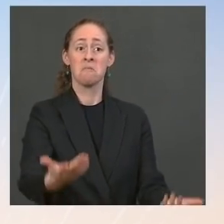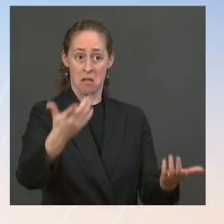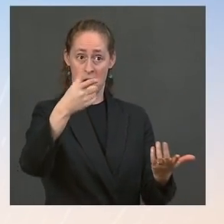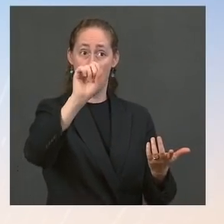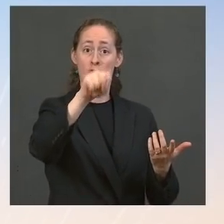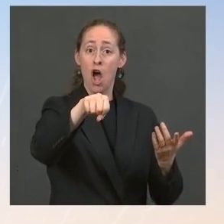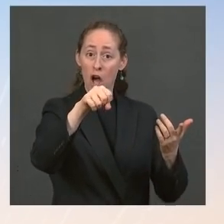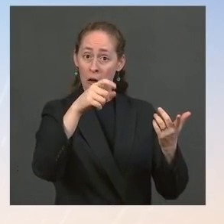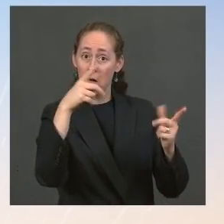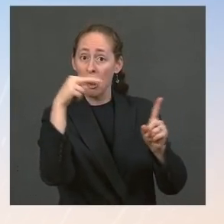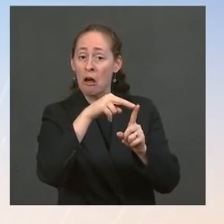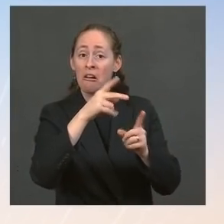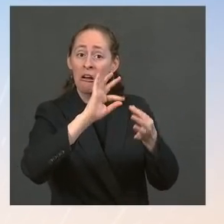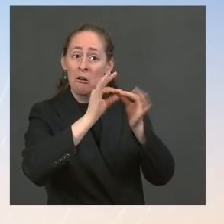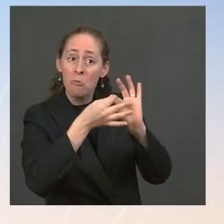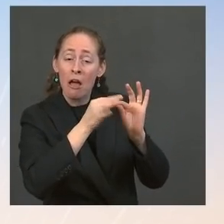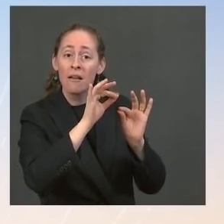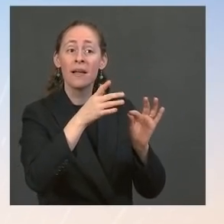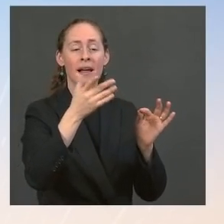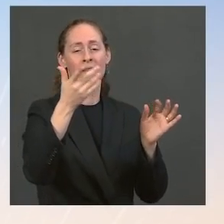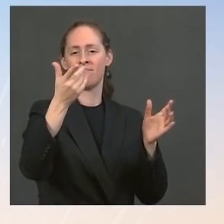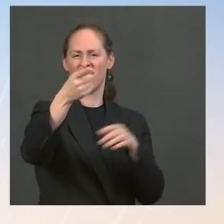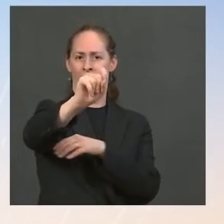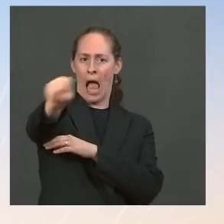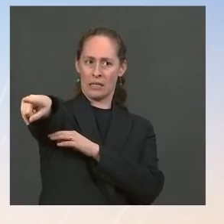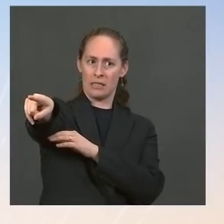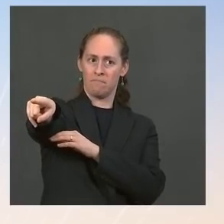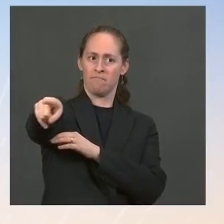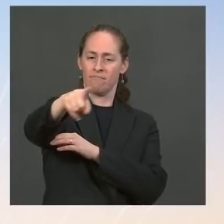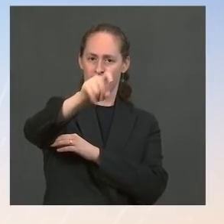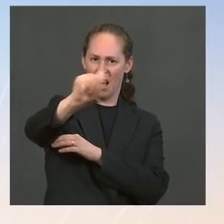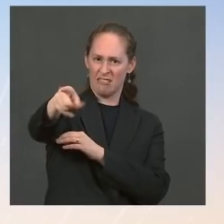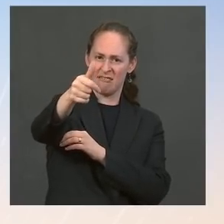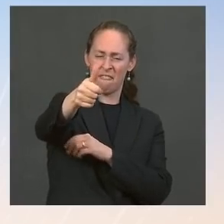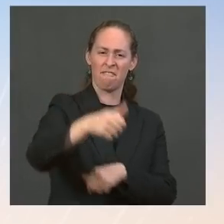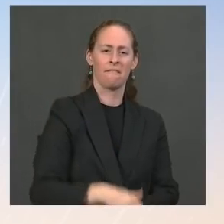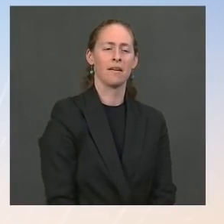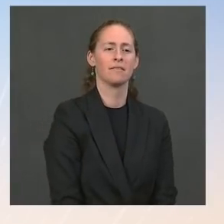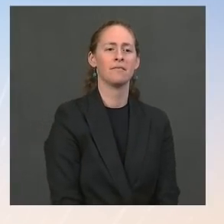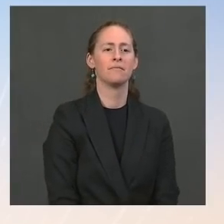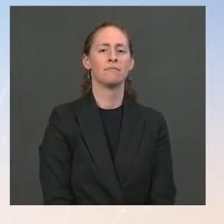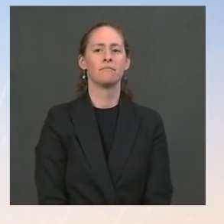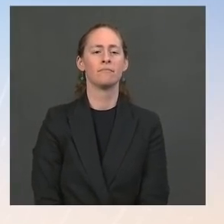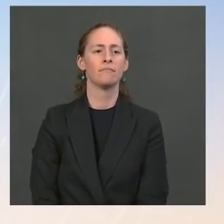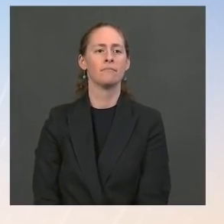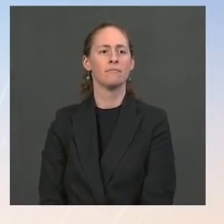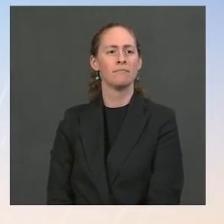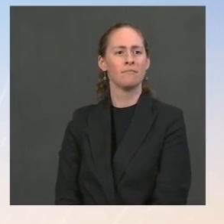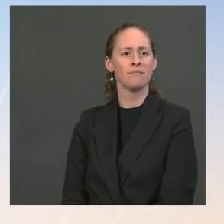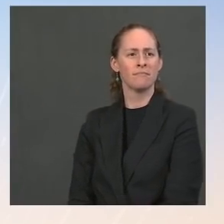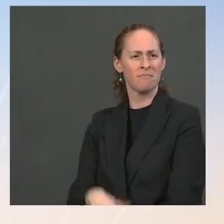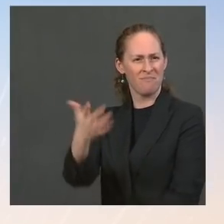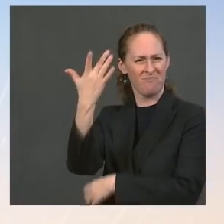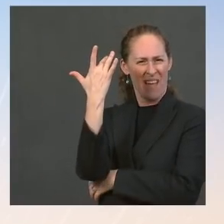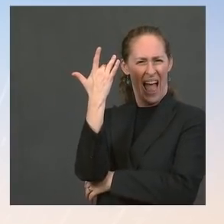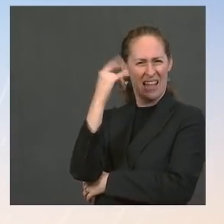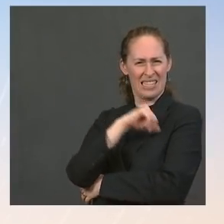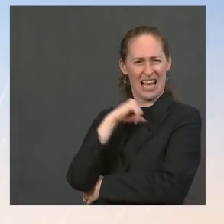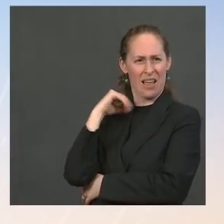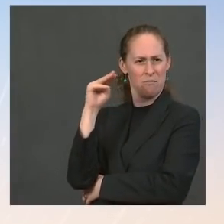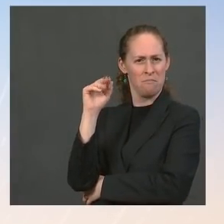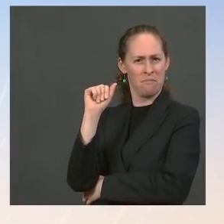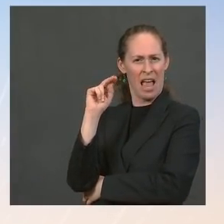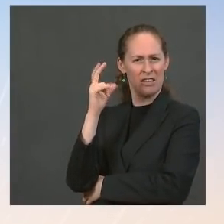questions again, and your colleagues should ask him more questions. But why do you think that this is not, why do you think that Senator Manchin's position on this is not